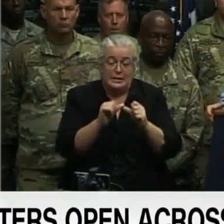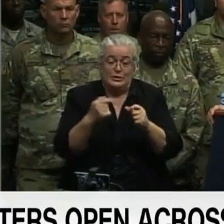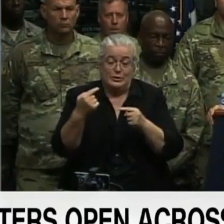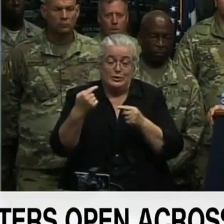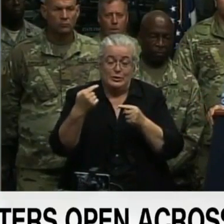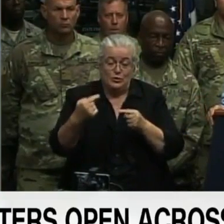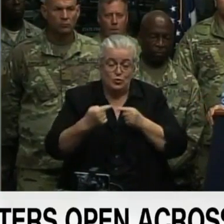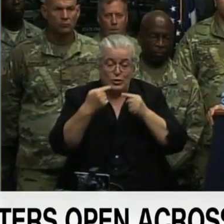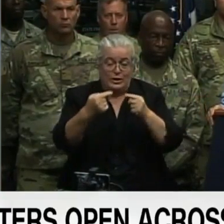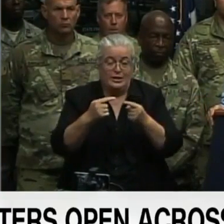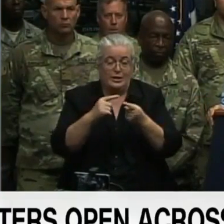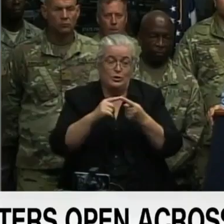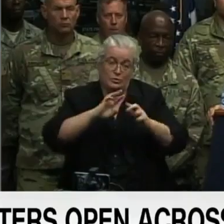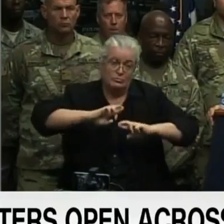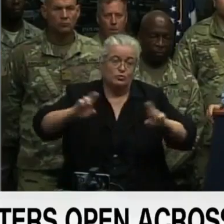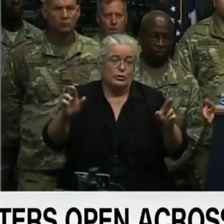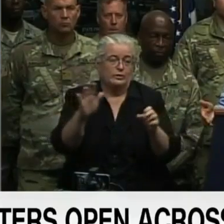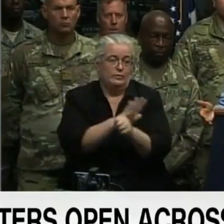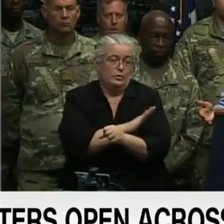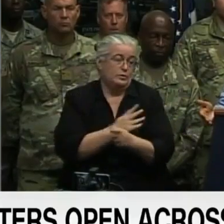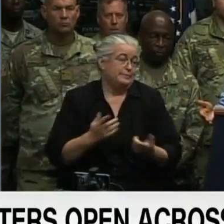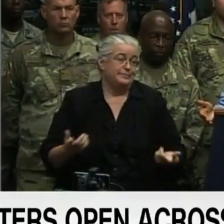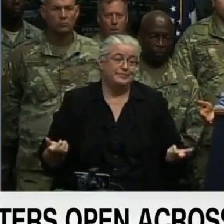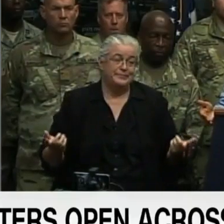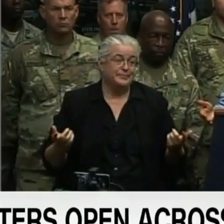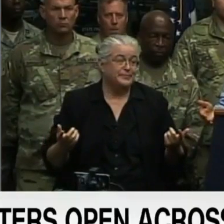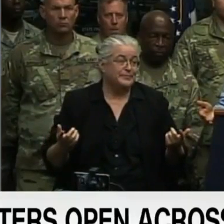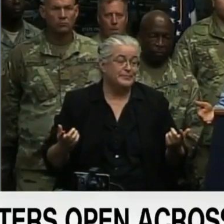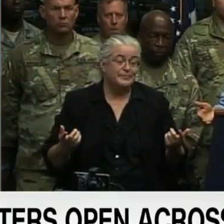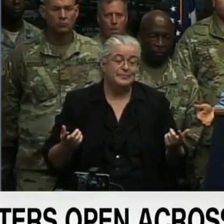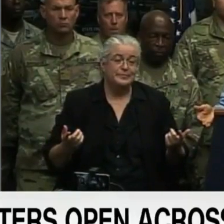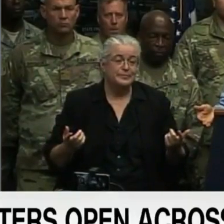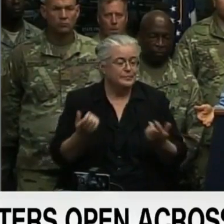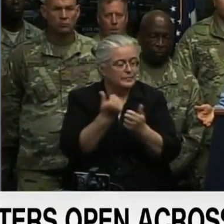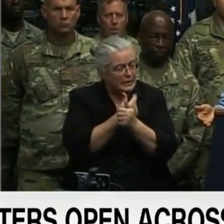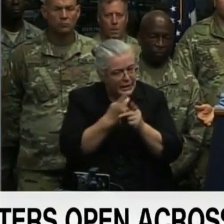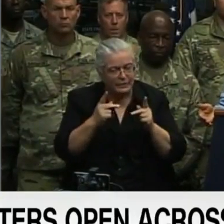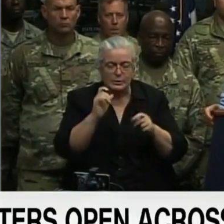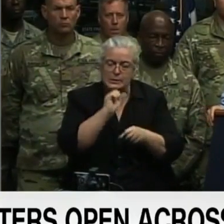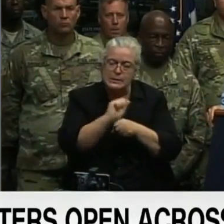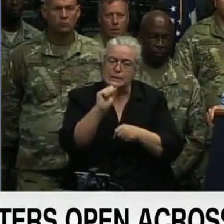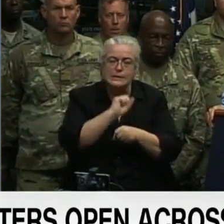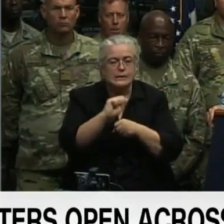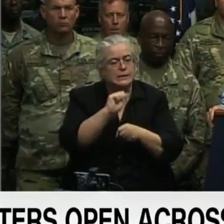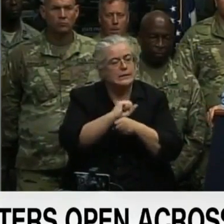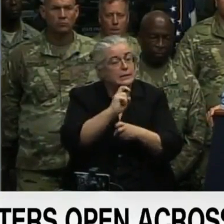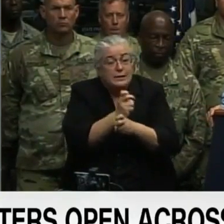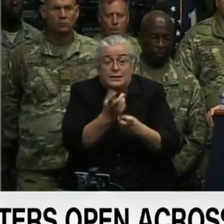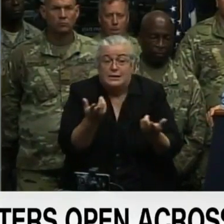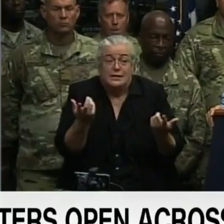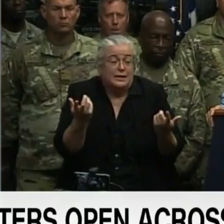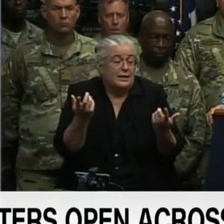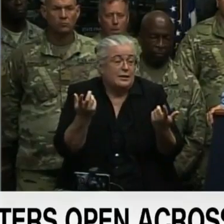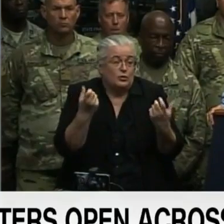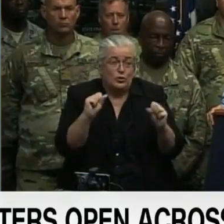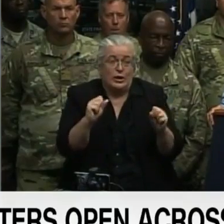get everything done. But I can tell you that, everybody's working to get it done.